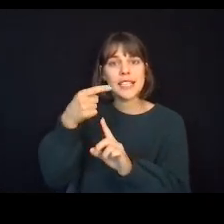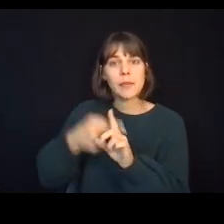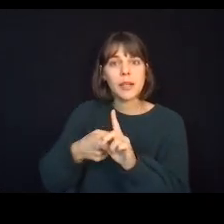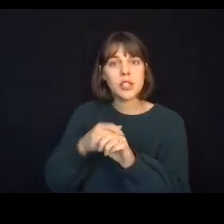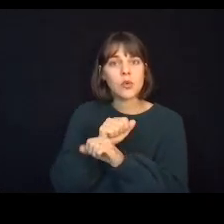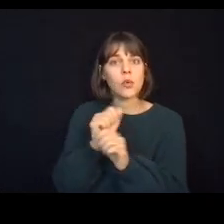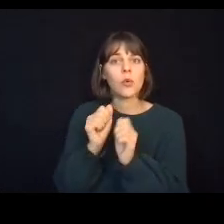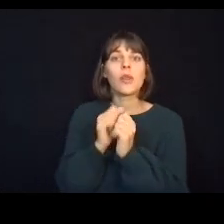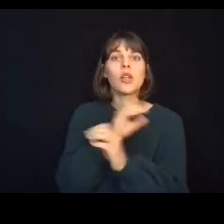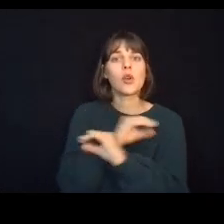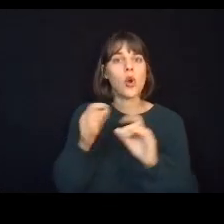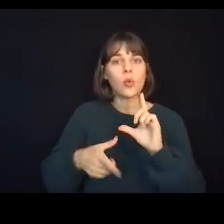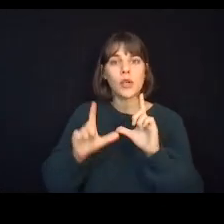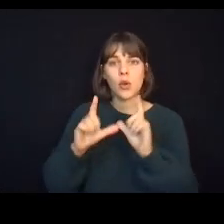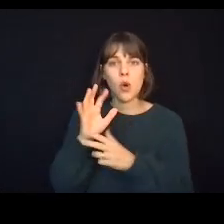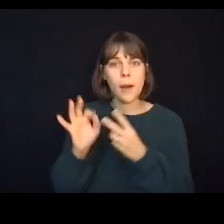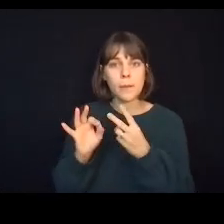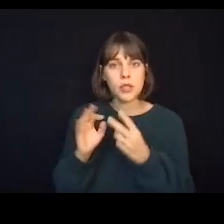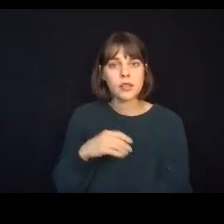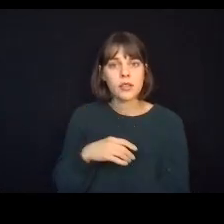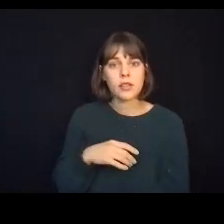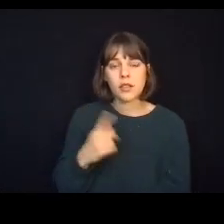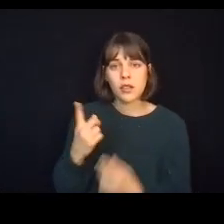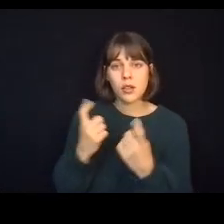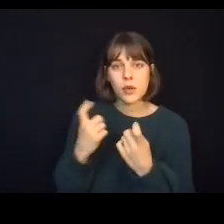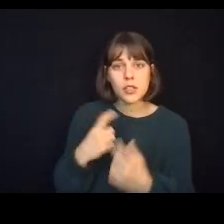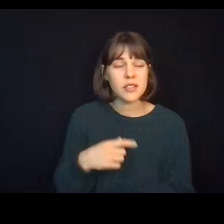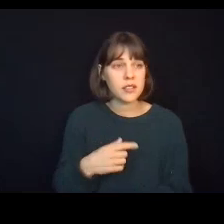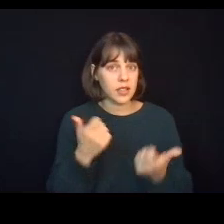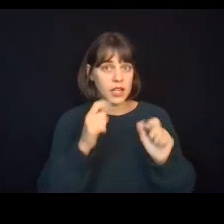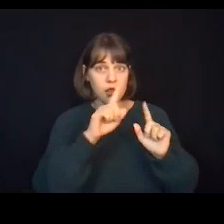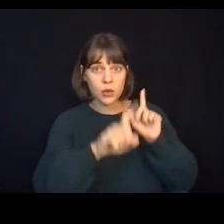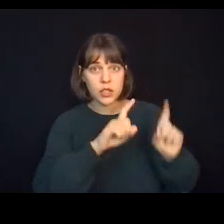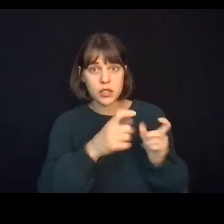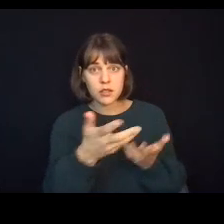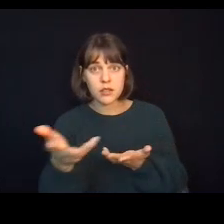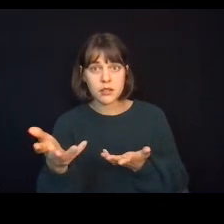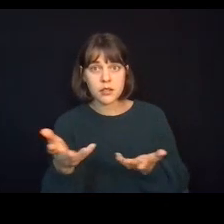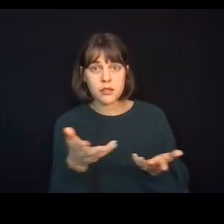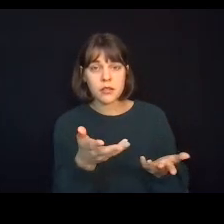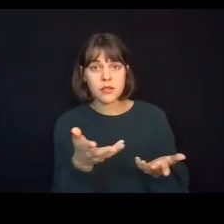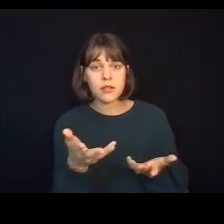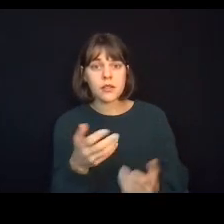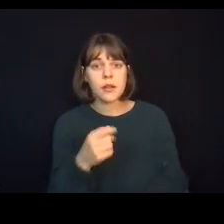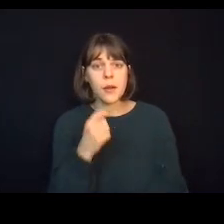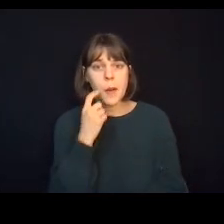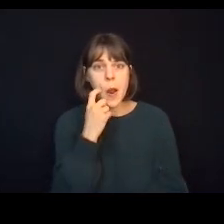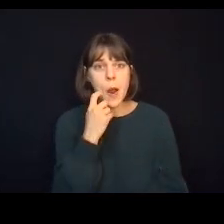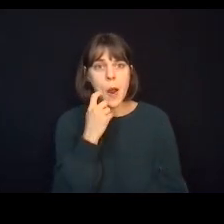questions? Do any board members have questions for Mr. Cava?